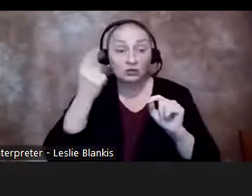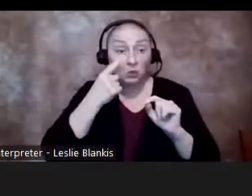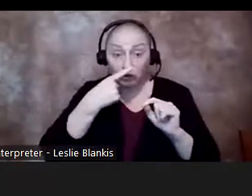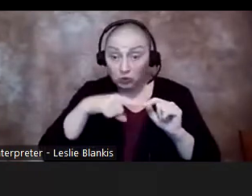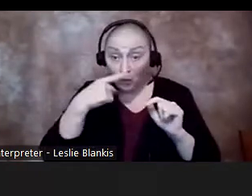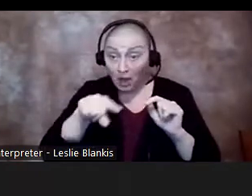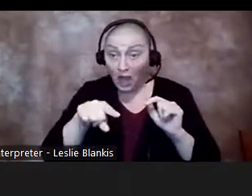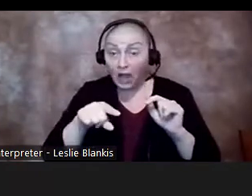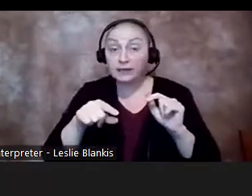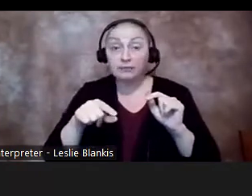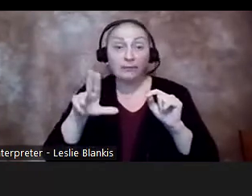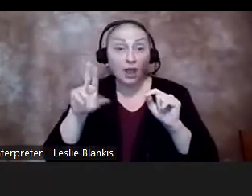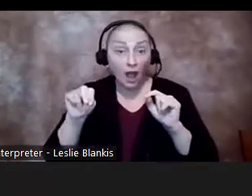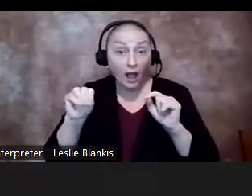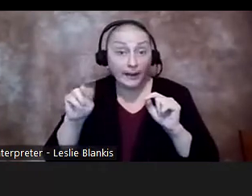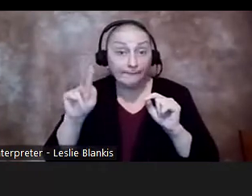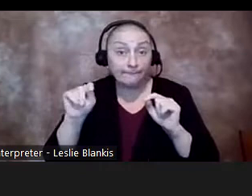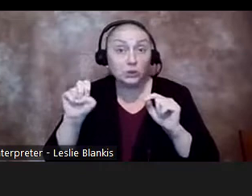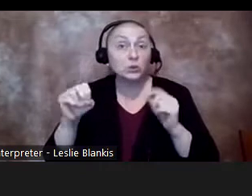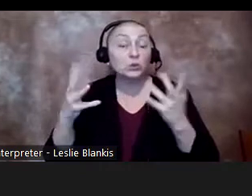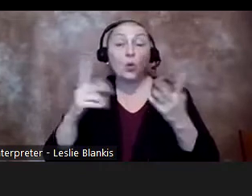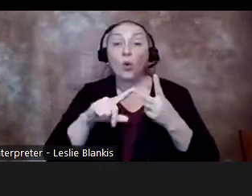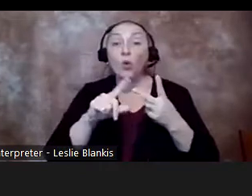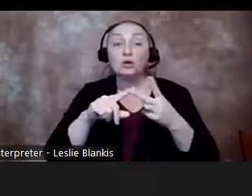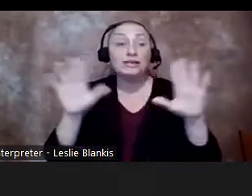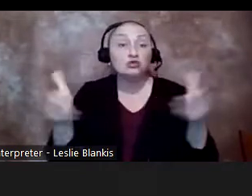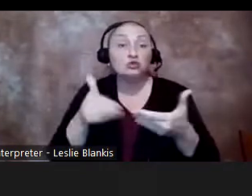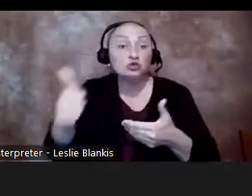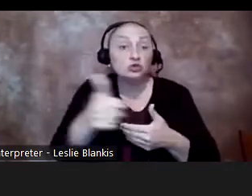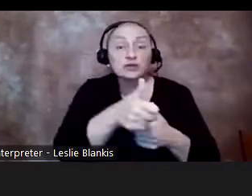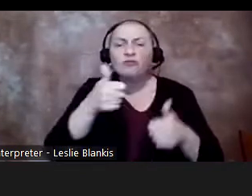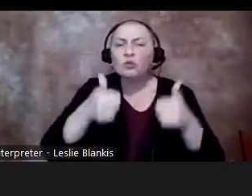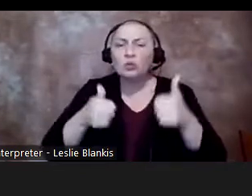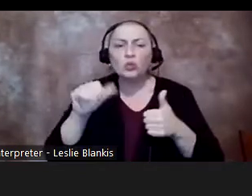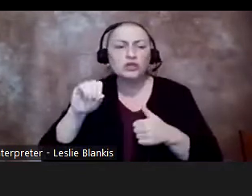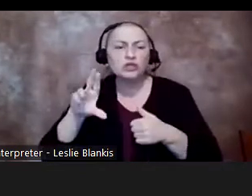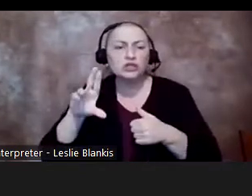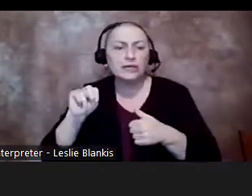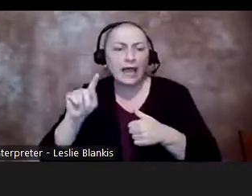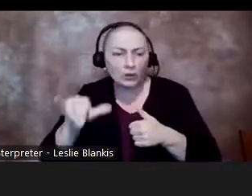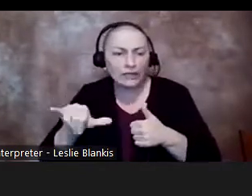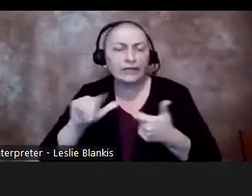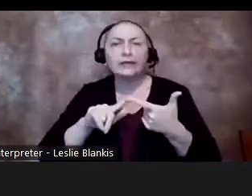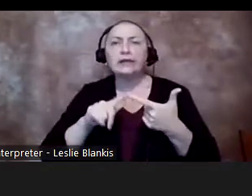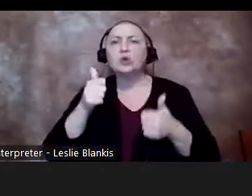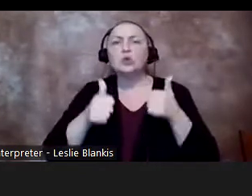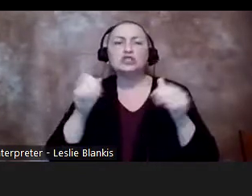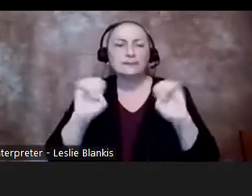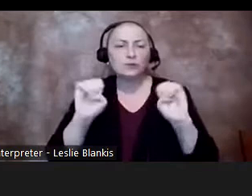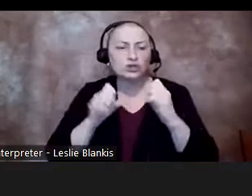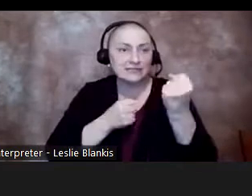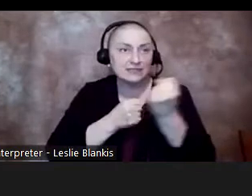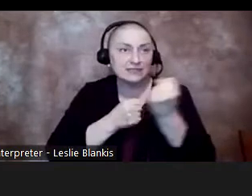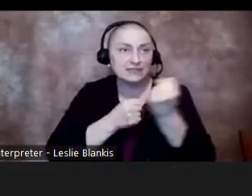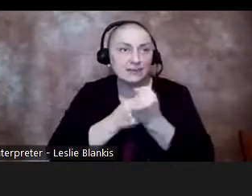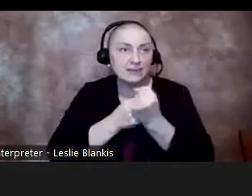either unmuting and introducing yourself, what county you're at, what emergency support function you